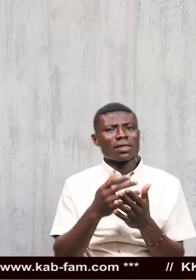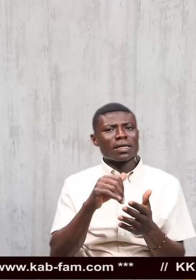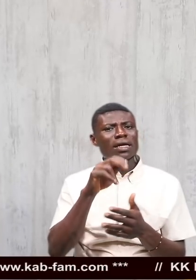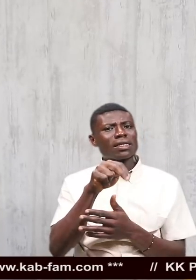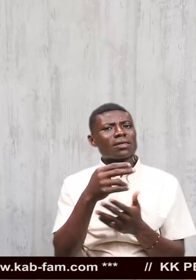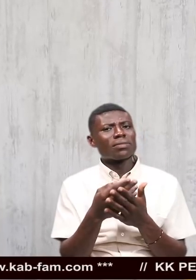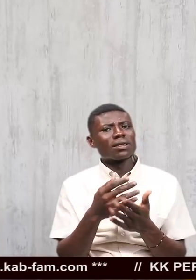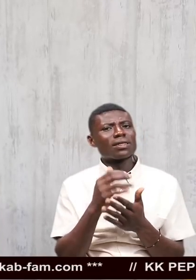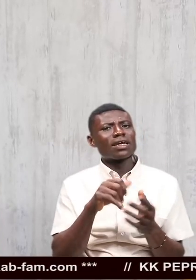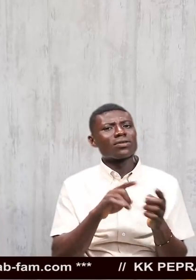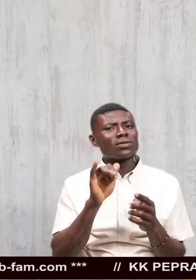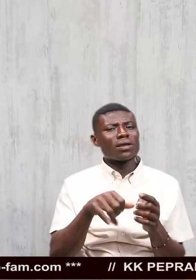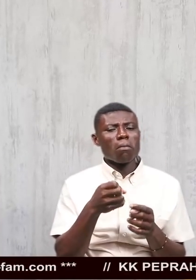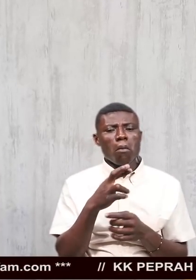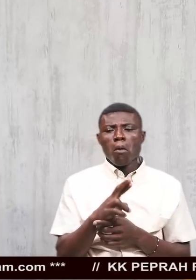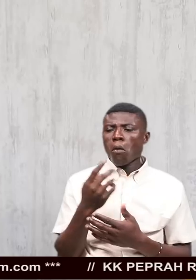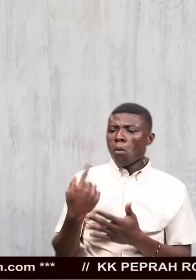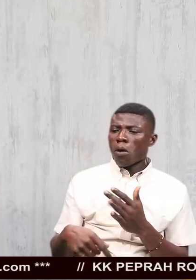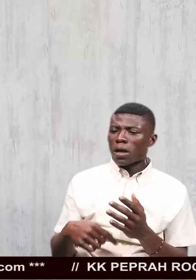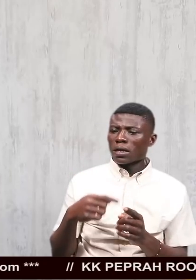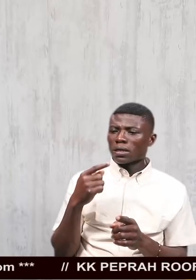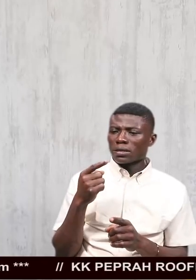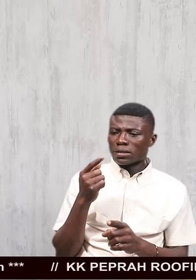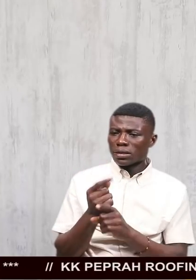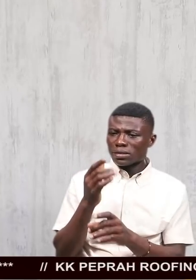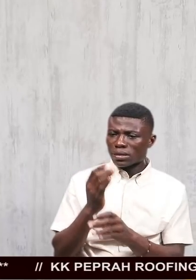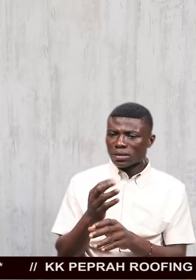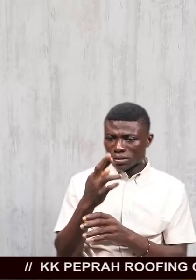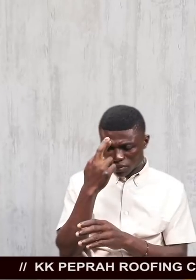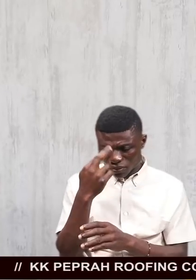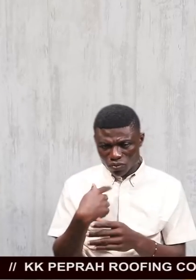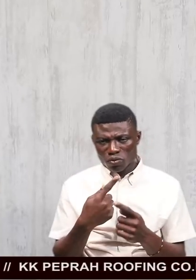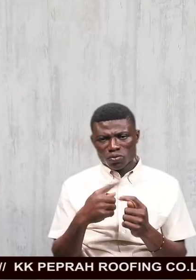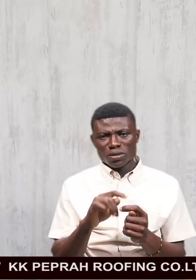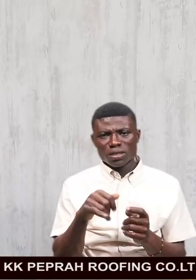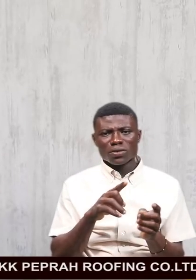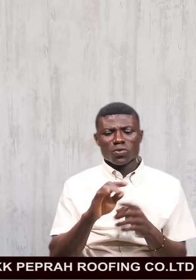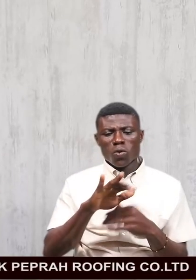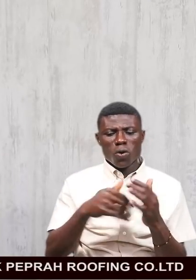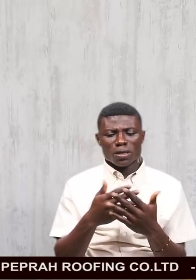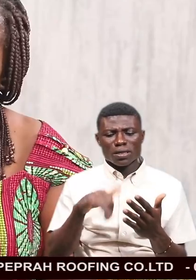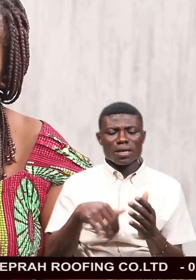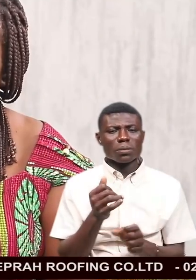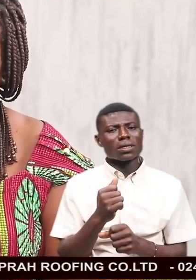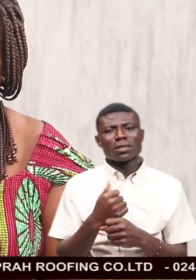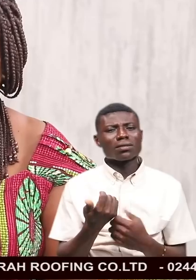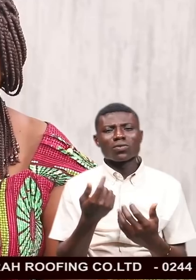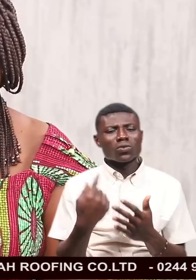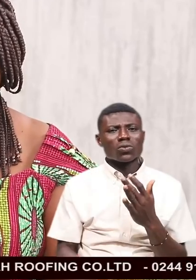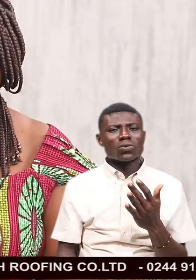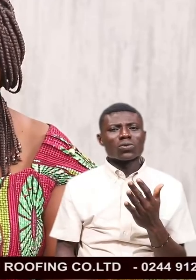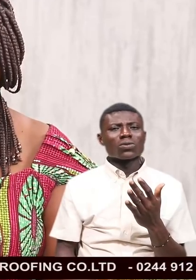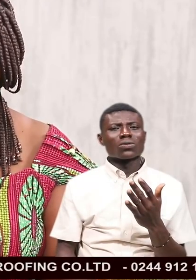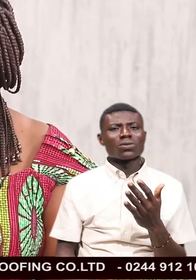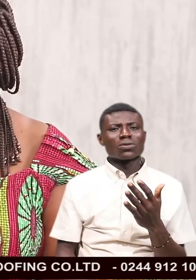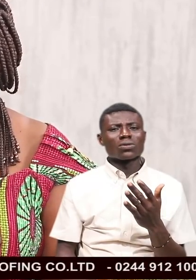nti anana e ye caring so wo beto it na wo press o be ye other alternative na no ya